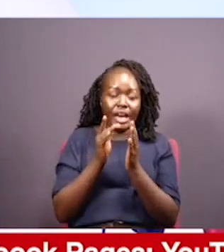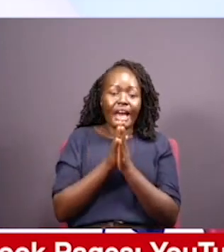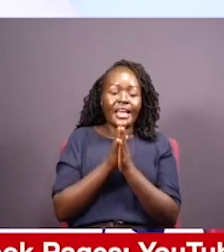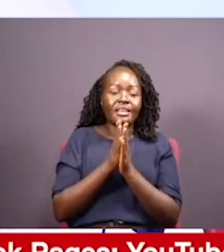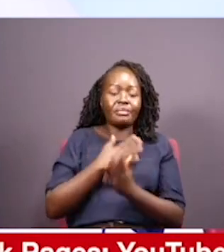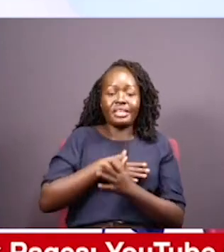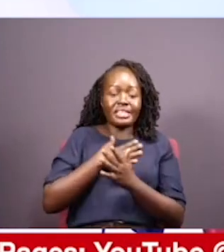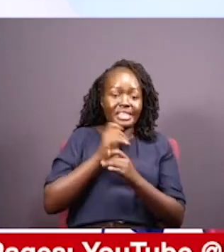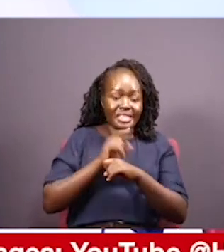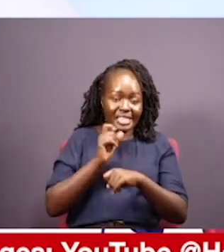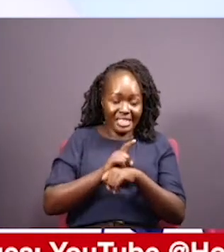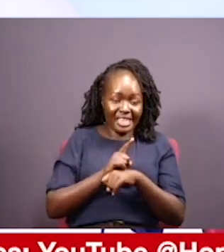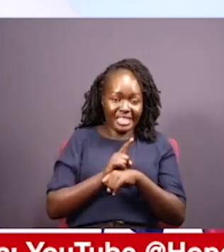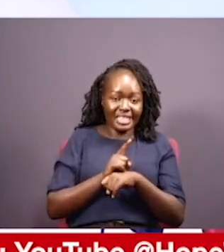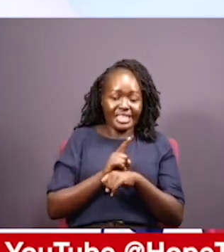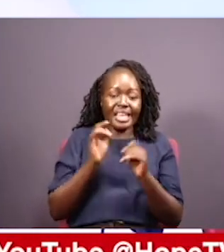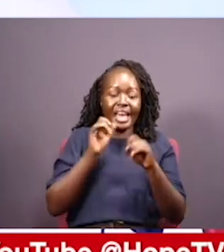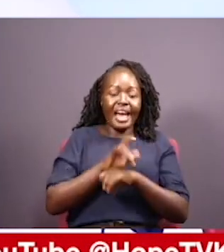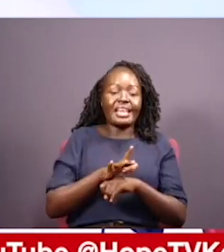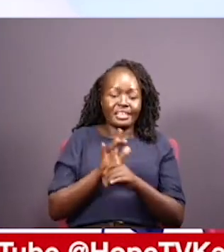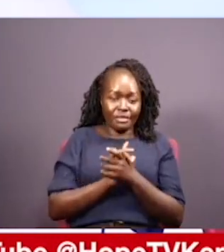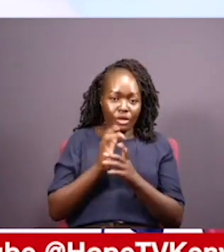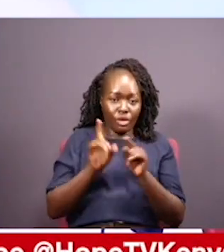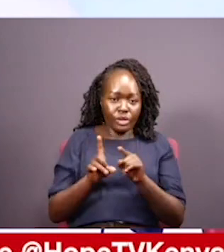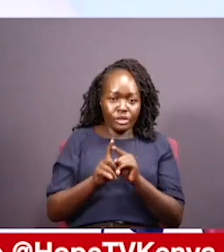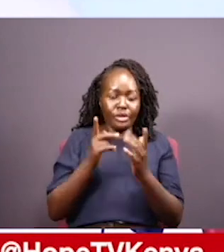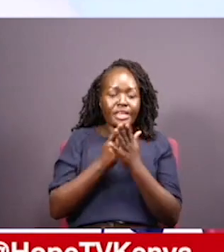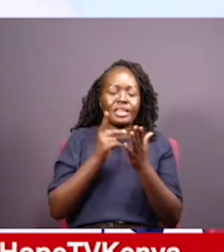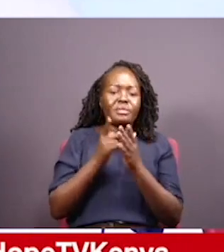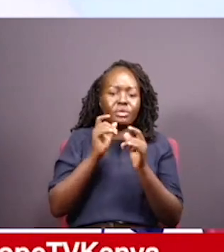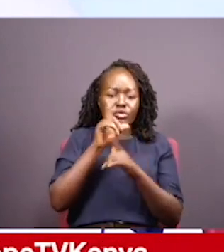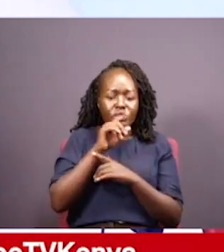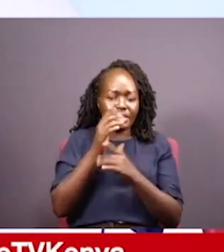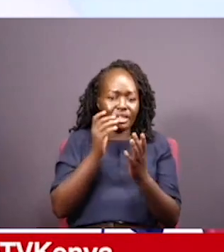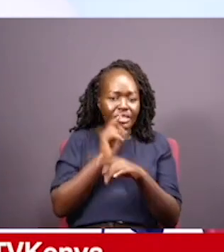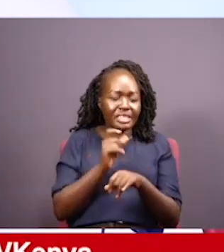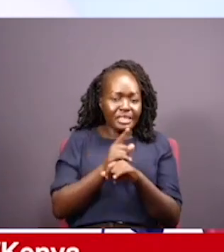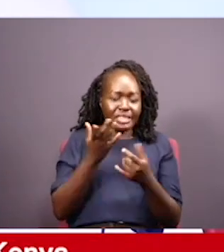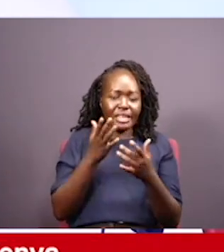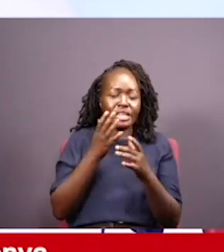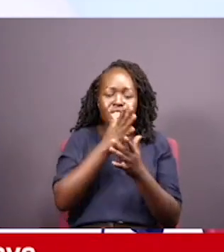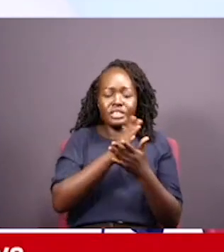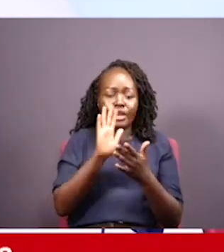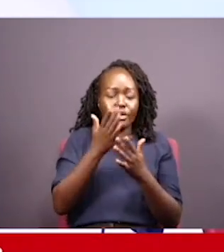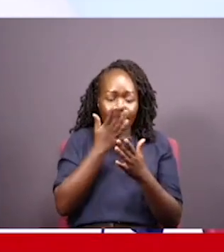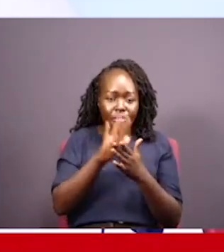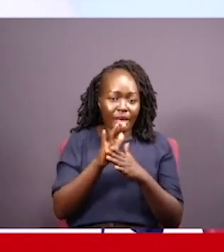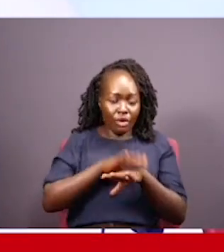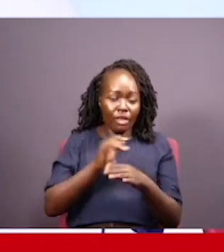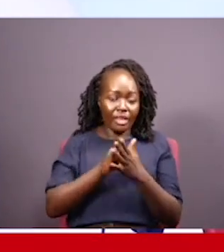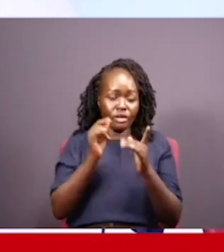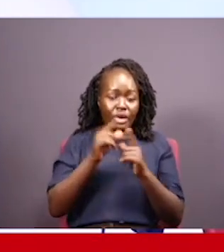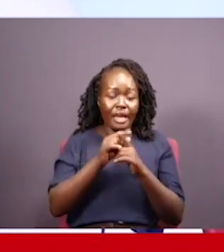them in early. Please also keep tweeting, keep posting, share your feedback on today's message, and remember to use the